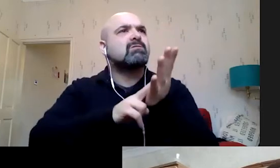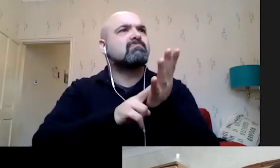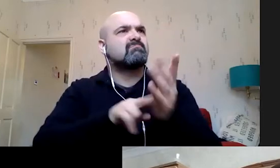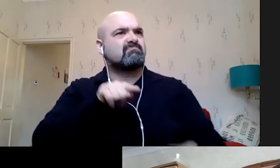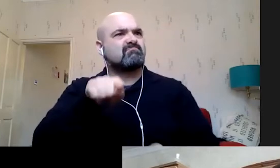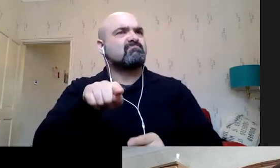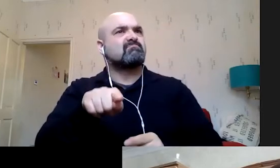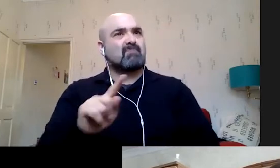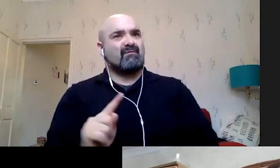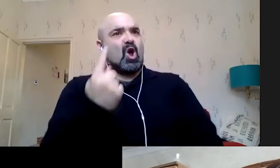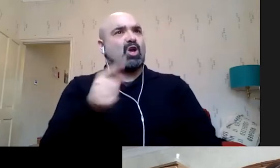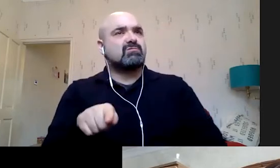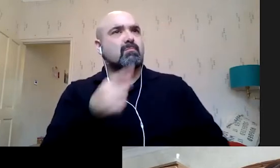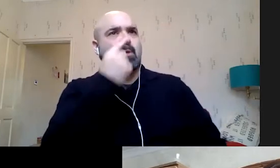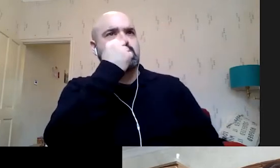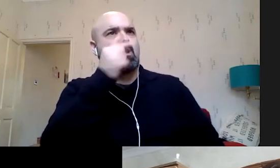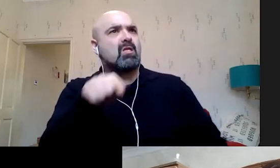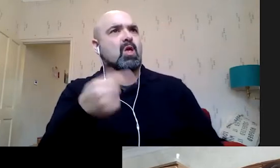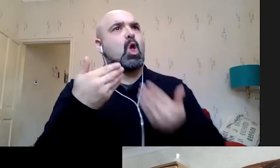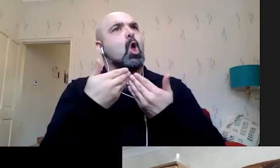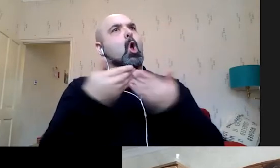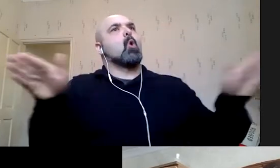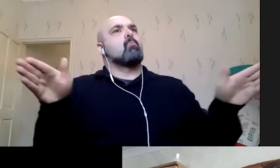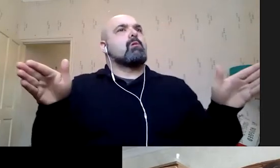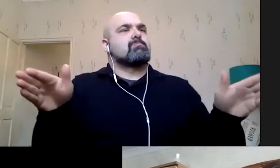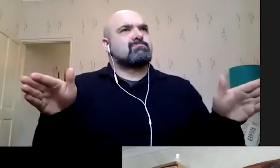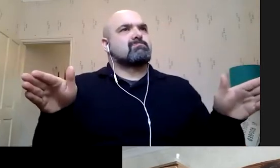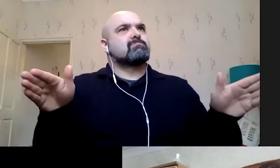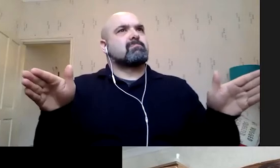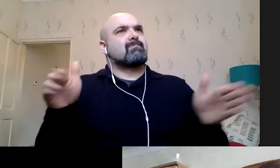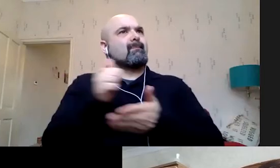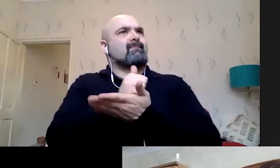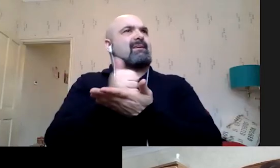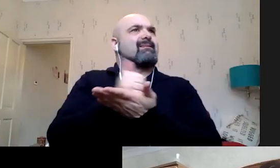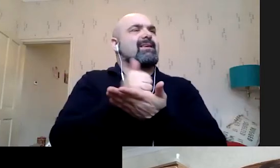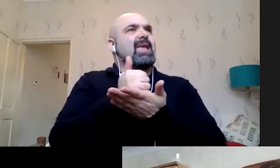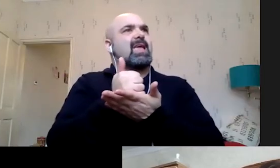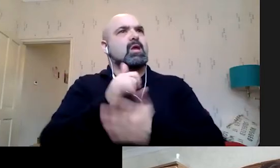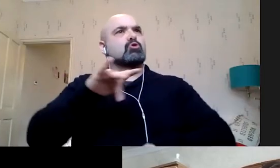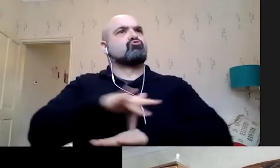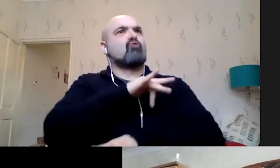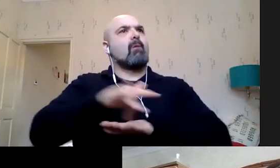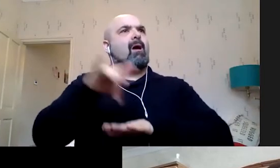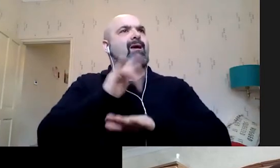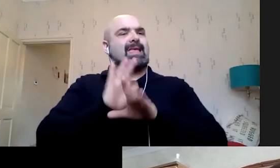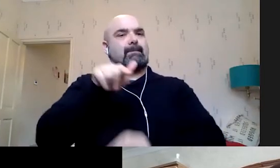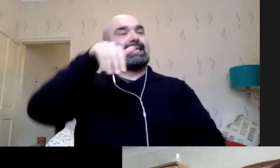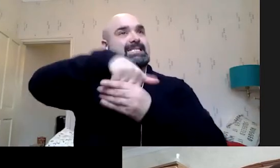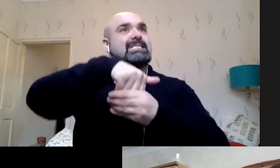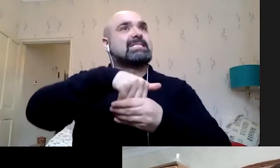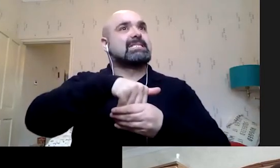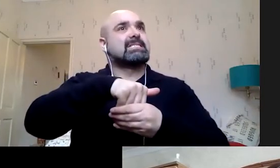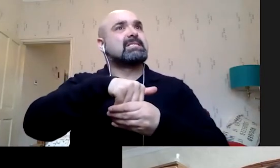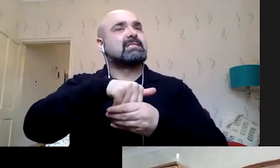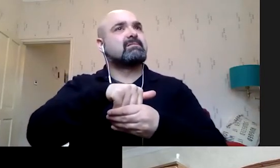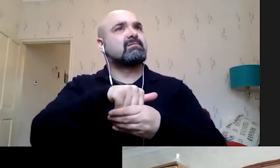the first very openly gay dramas on TV. Obviously,